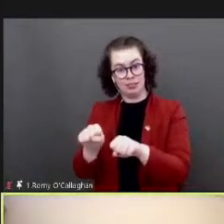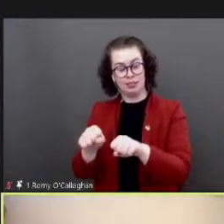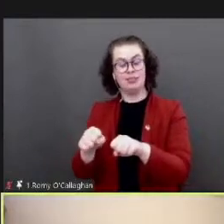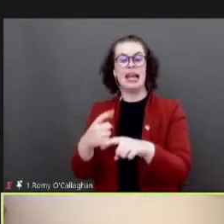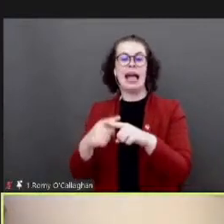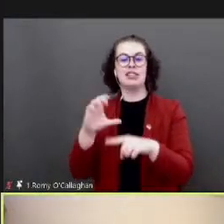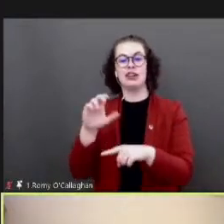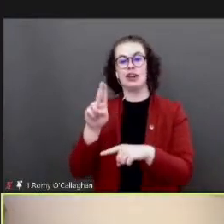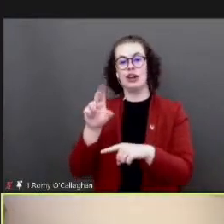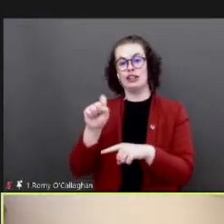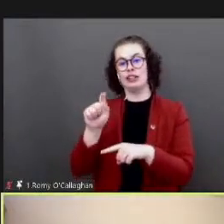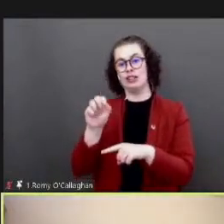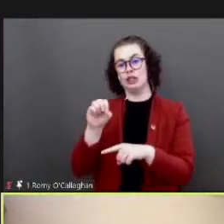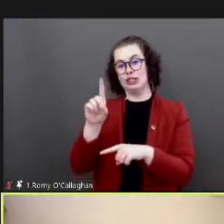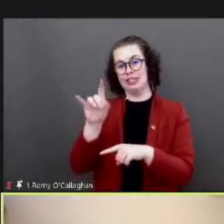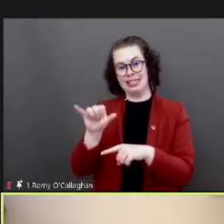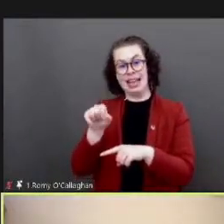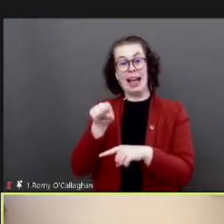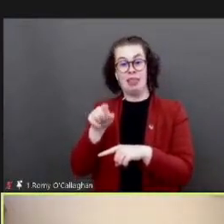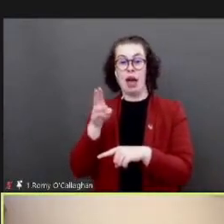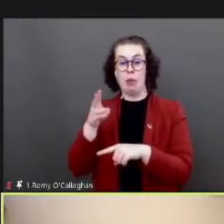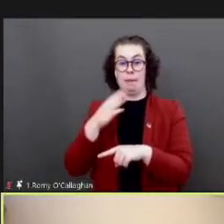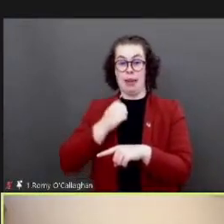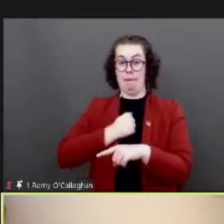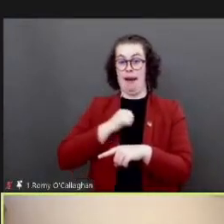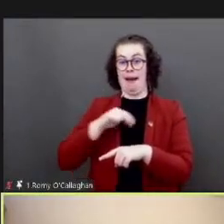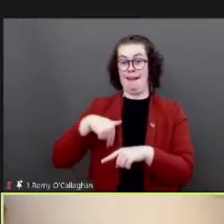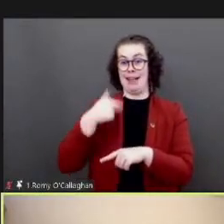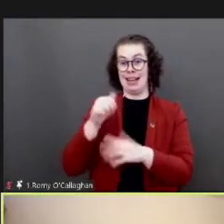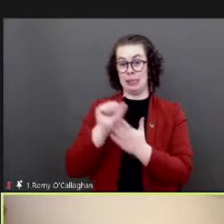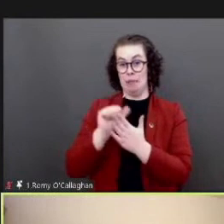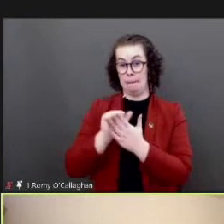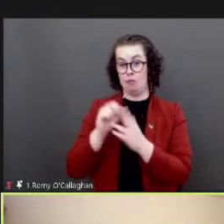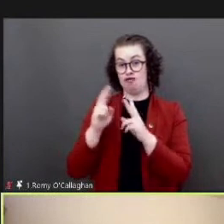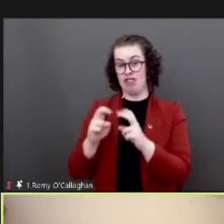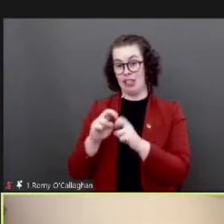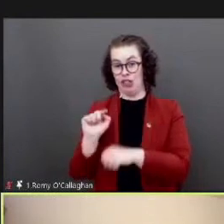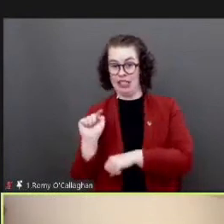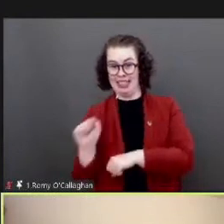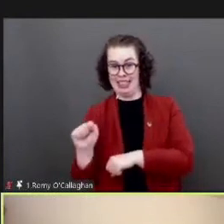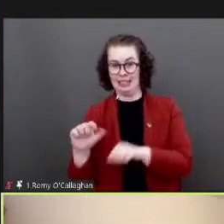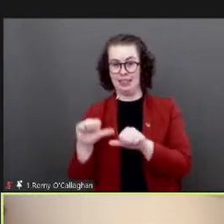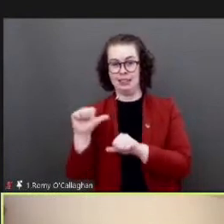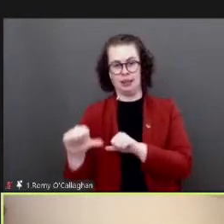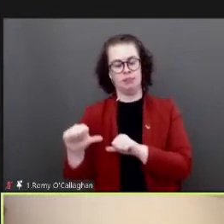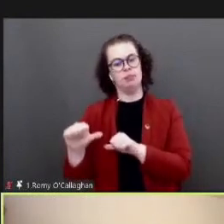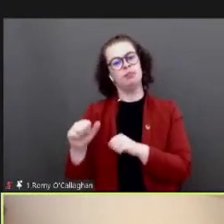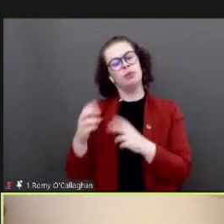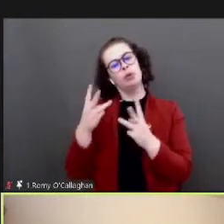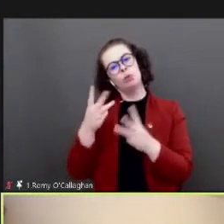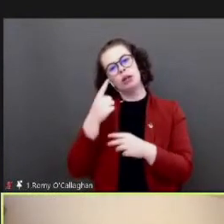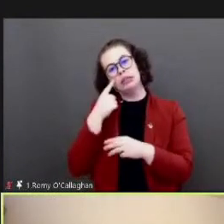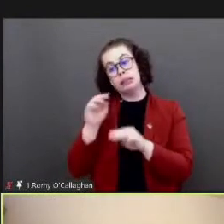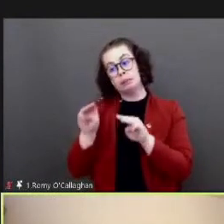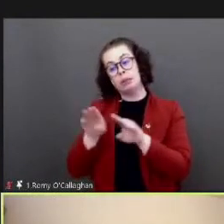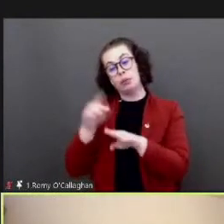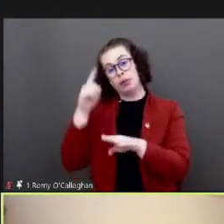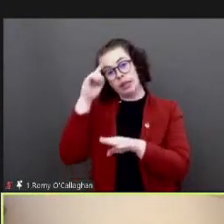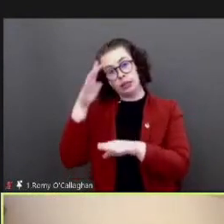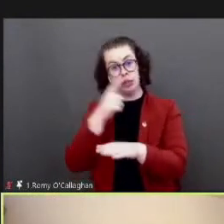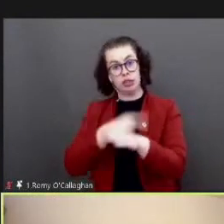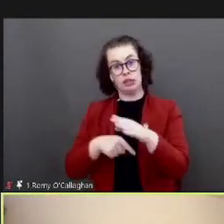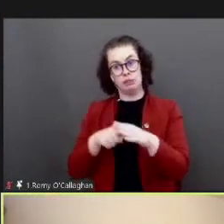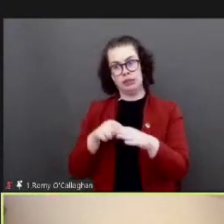going to be the focus of my next paper, which sought to evaluate the experiences of people with intellectual